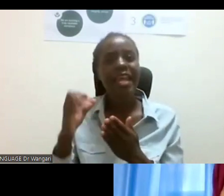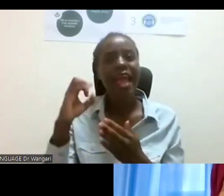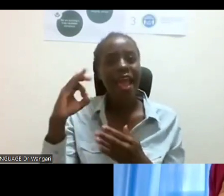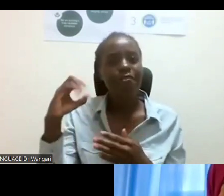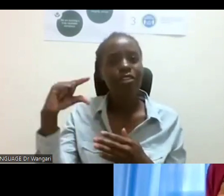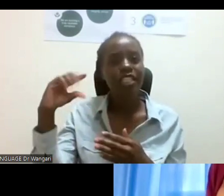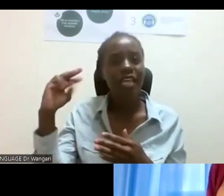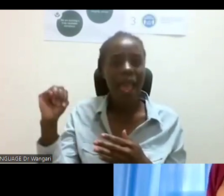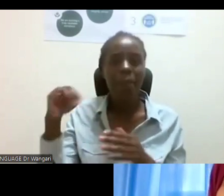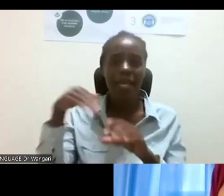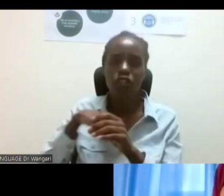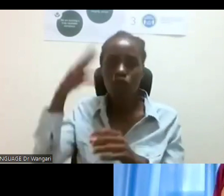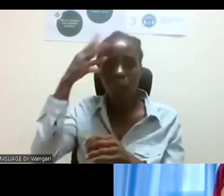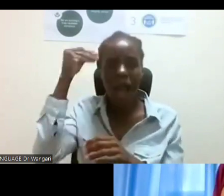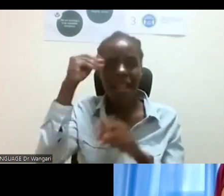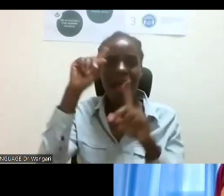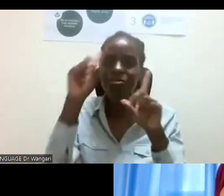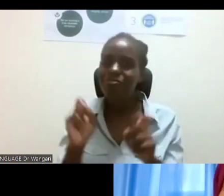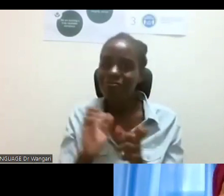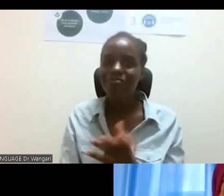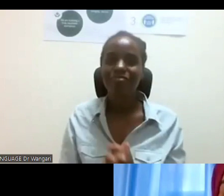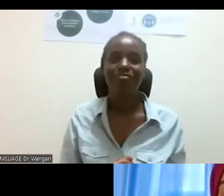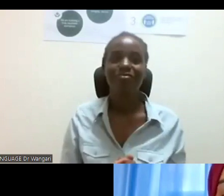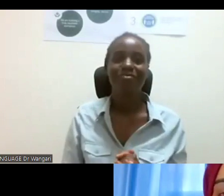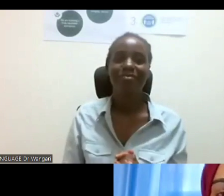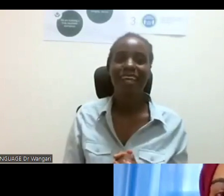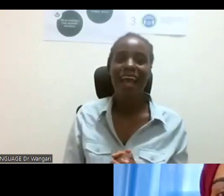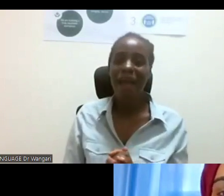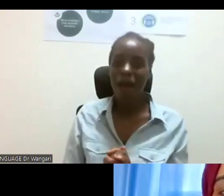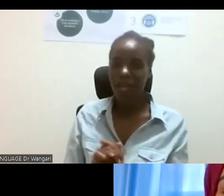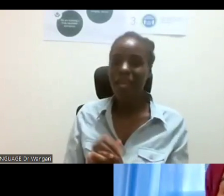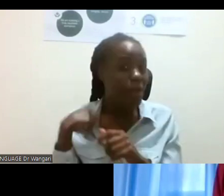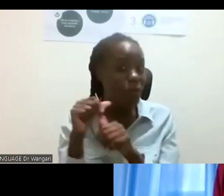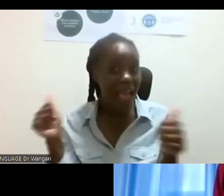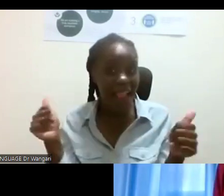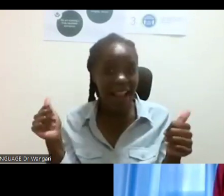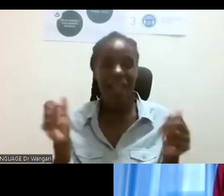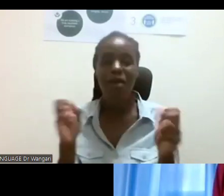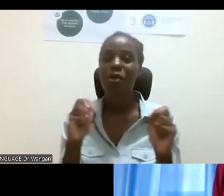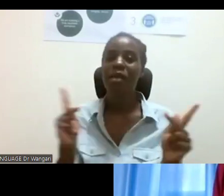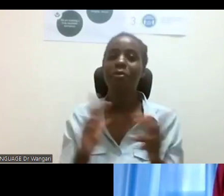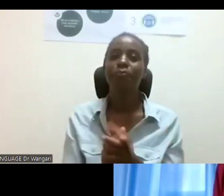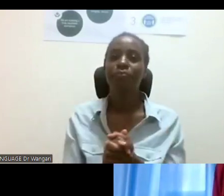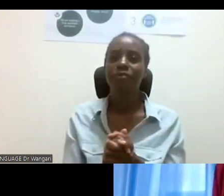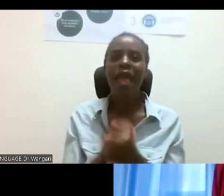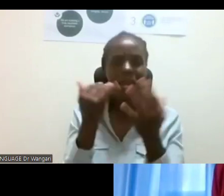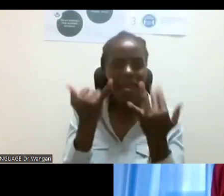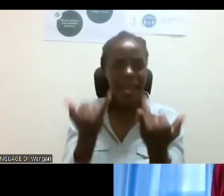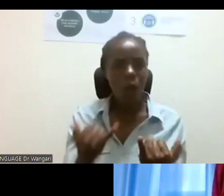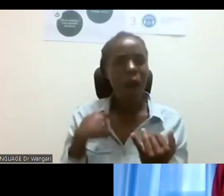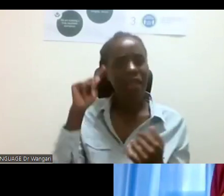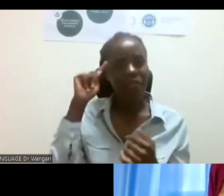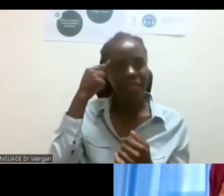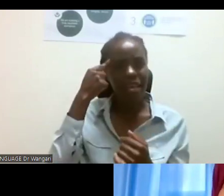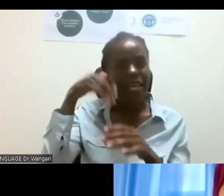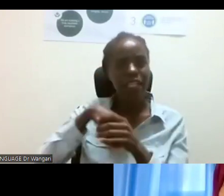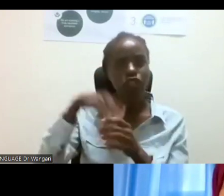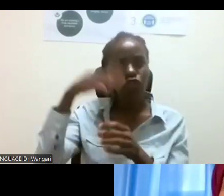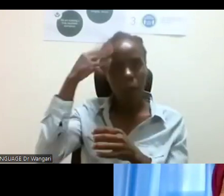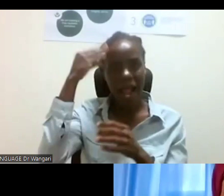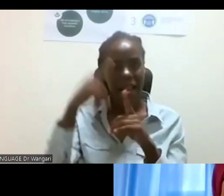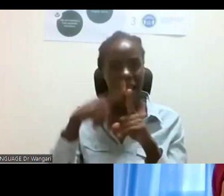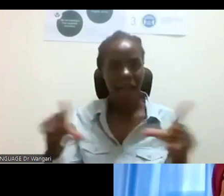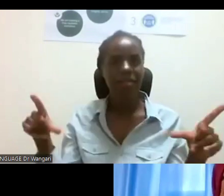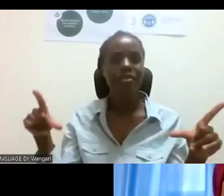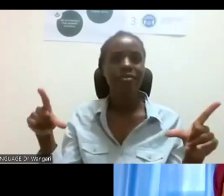Thank you so much. Good afternoon, everyone. I think in Somaliland, the